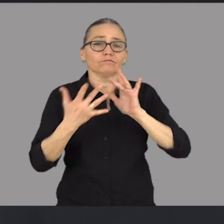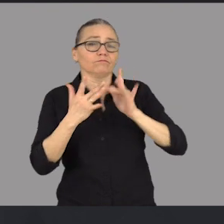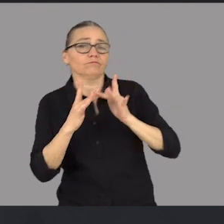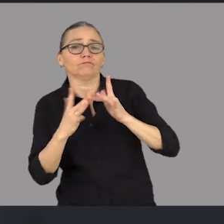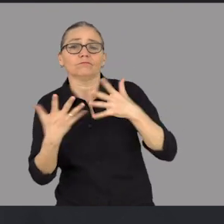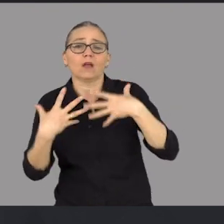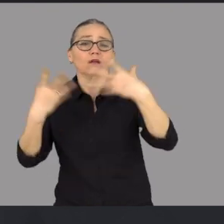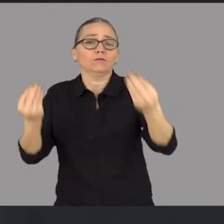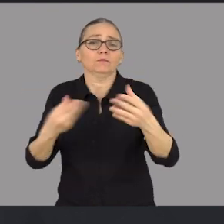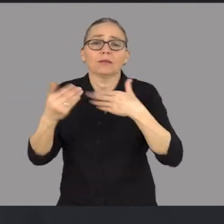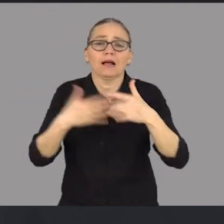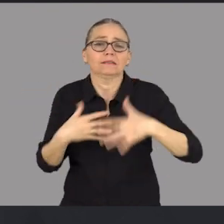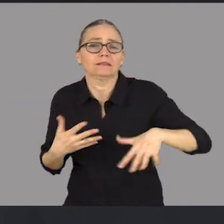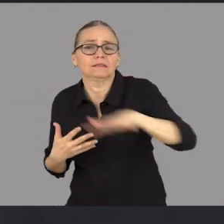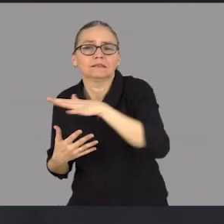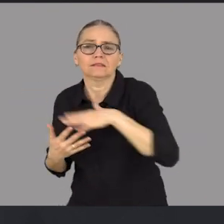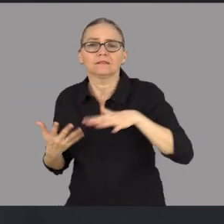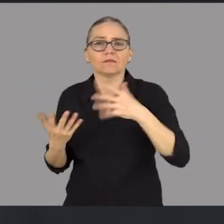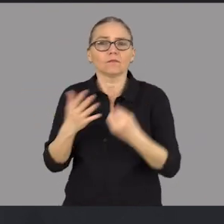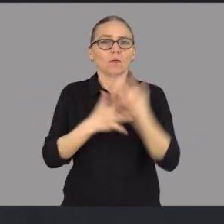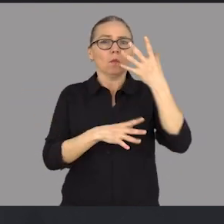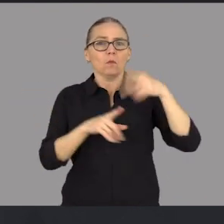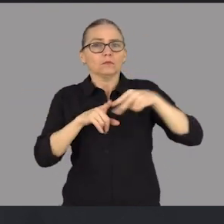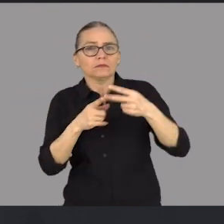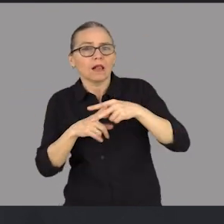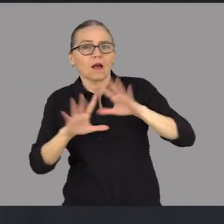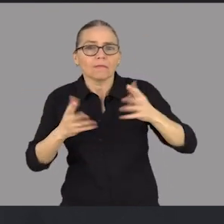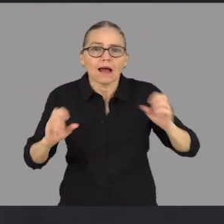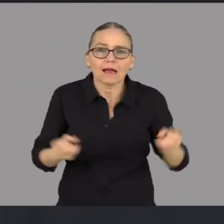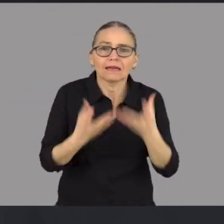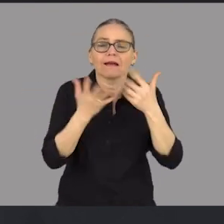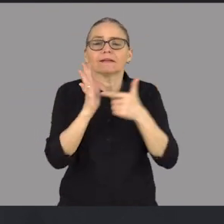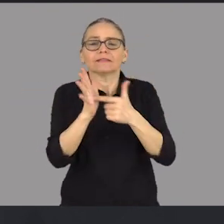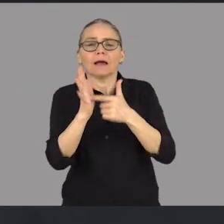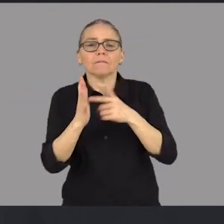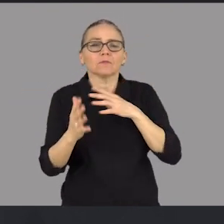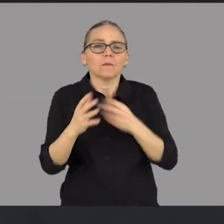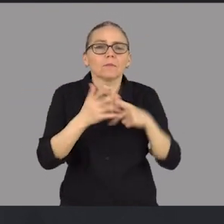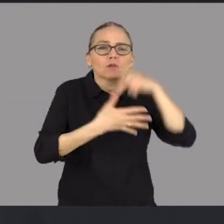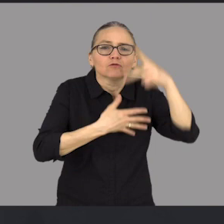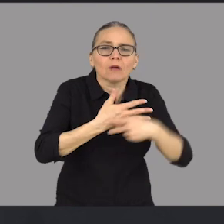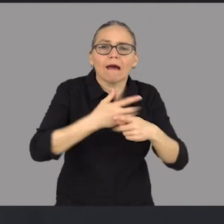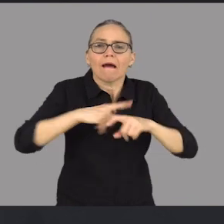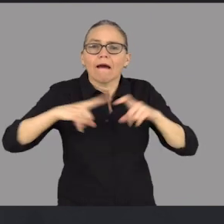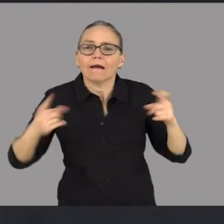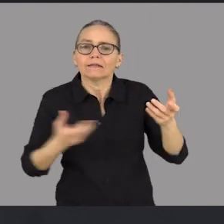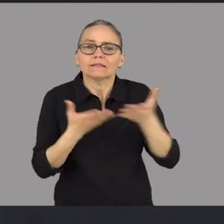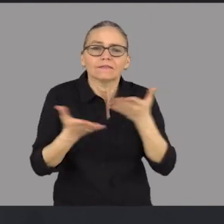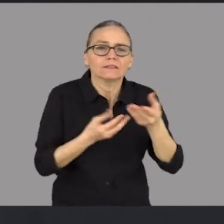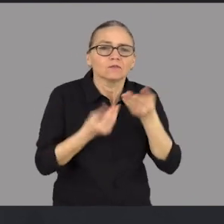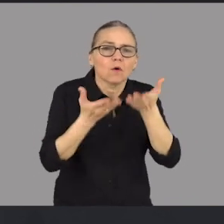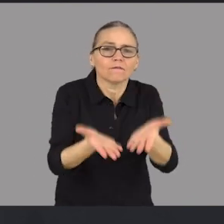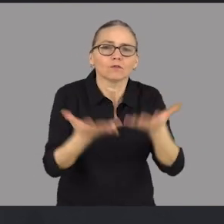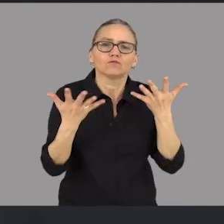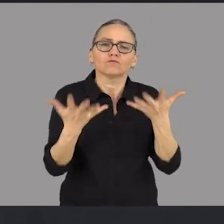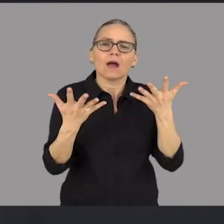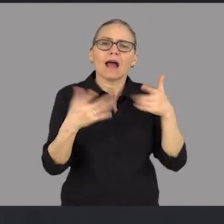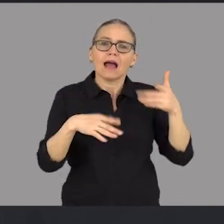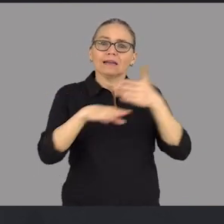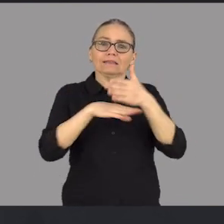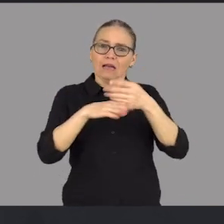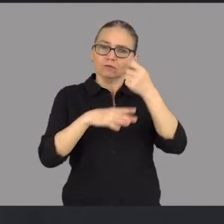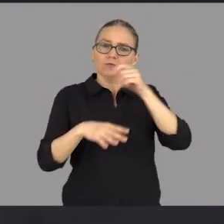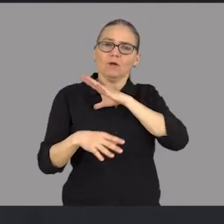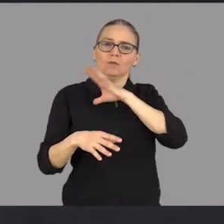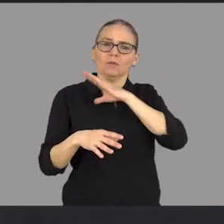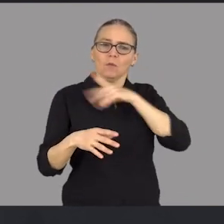developed, such as innovation labs, partner projects. I'm going to plug that. Yeah, so connecting